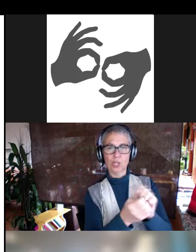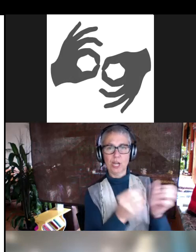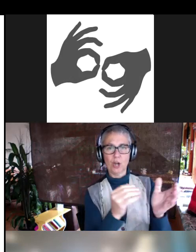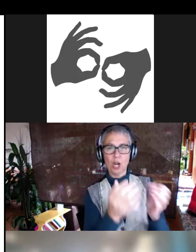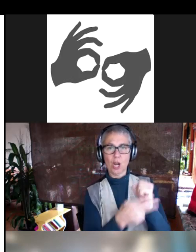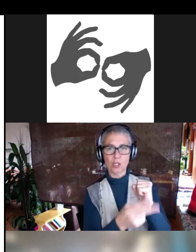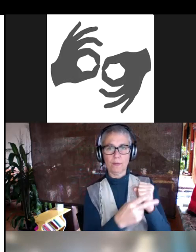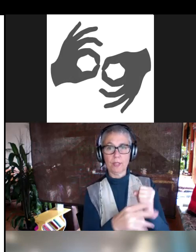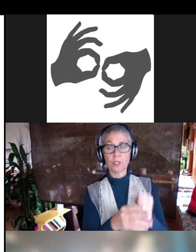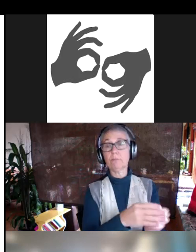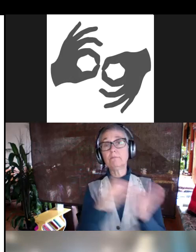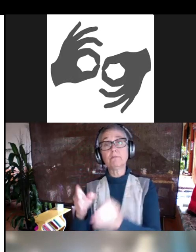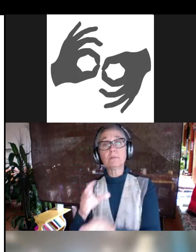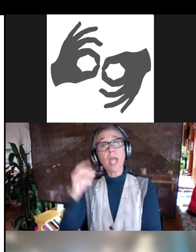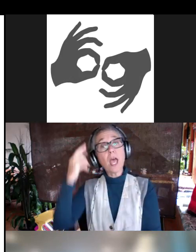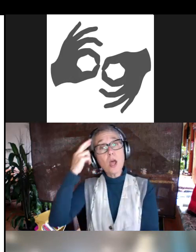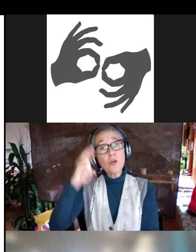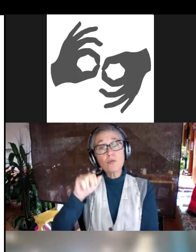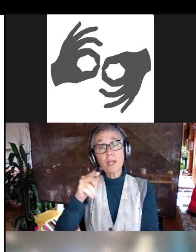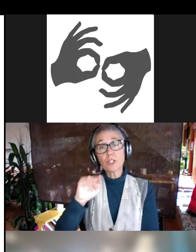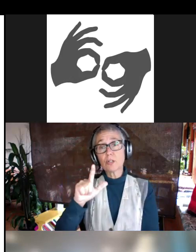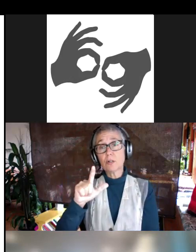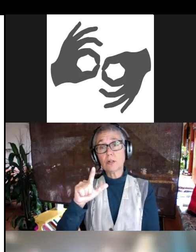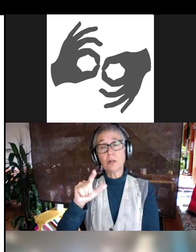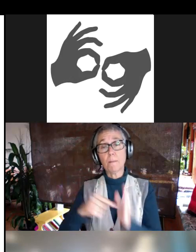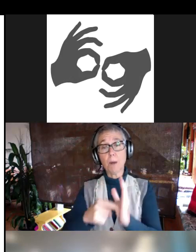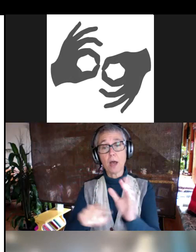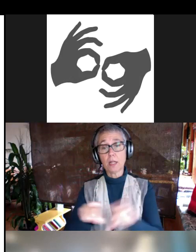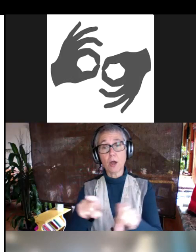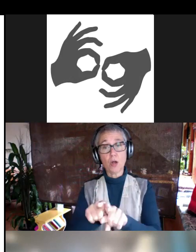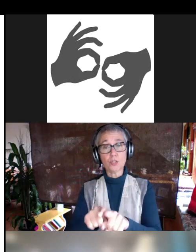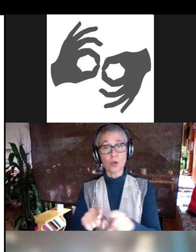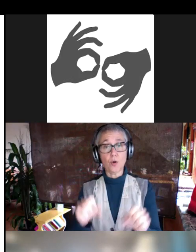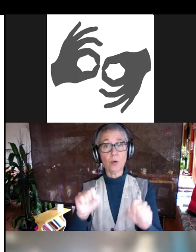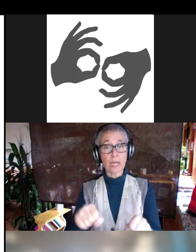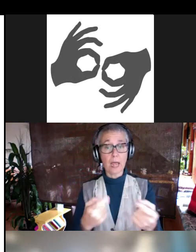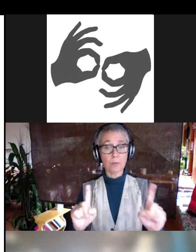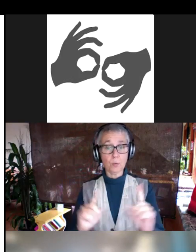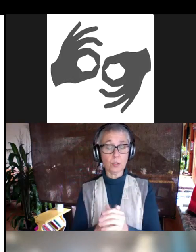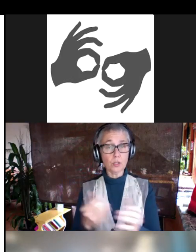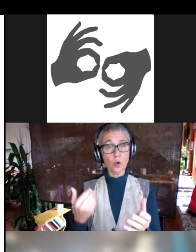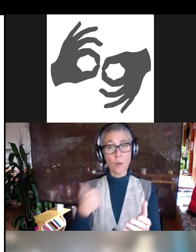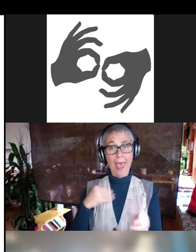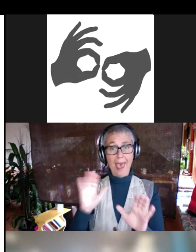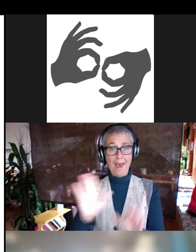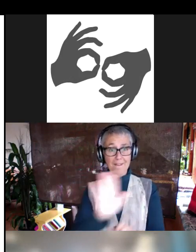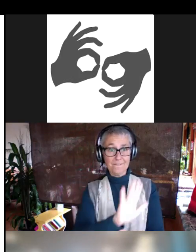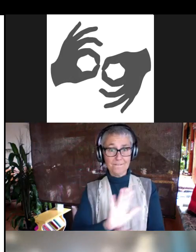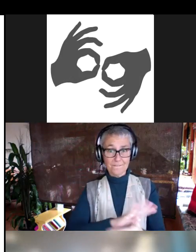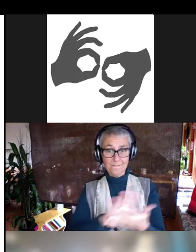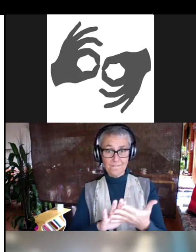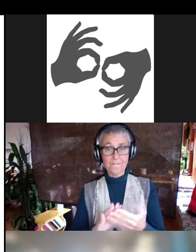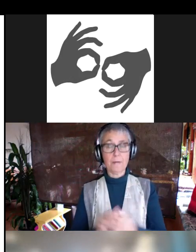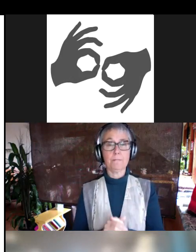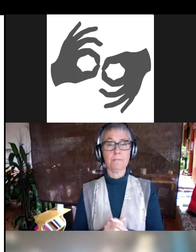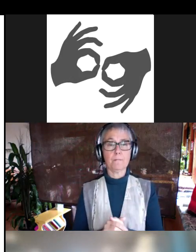instance, prediction of the change in stability of a protein upon mutation. And so we can actually go through, and this is something I